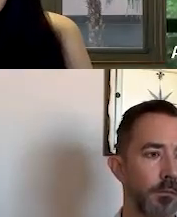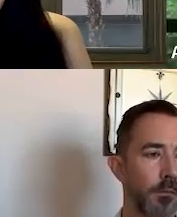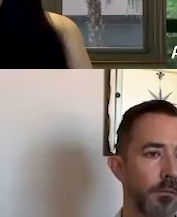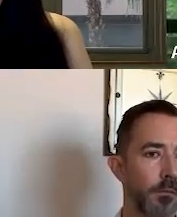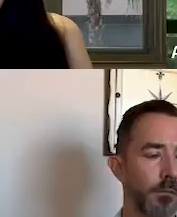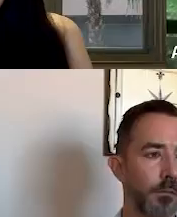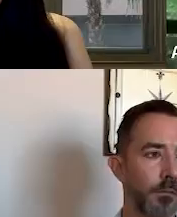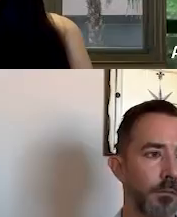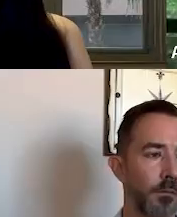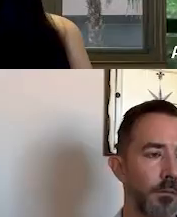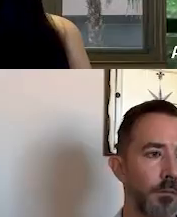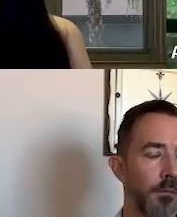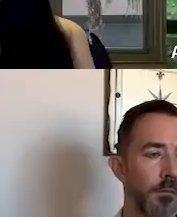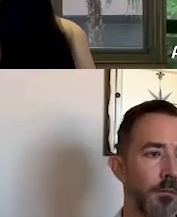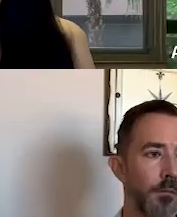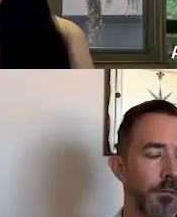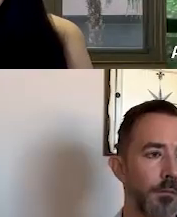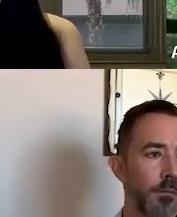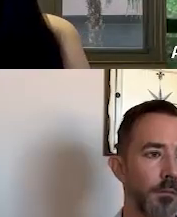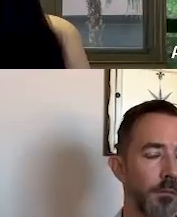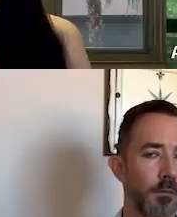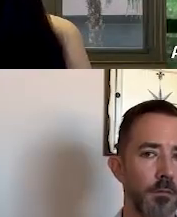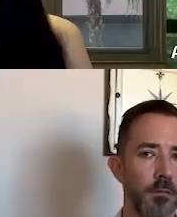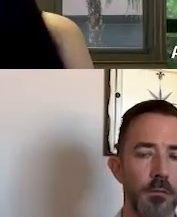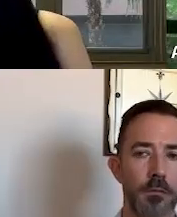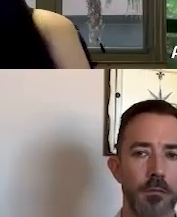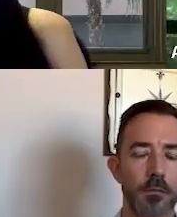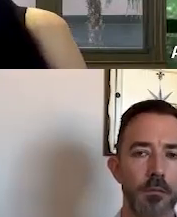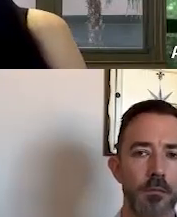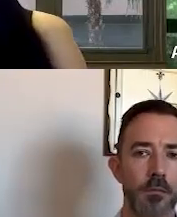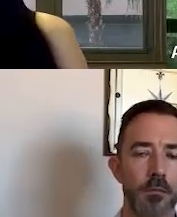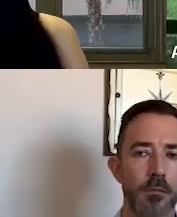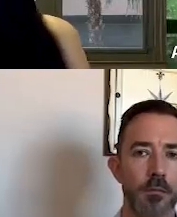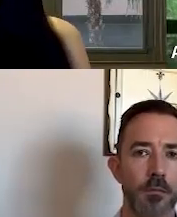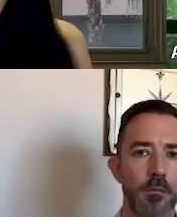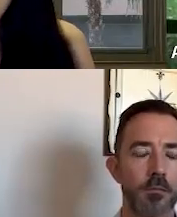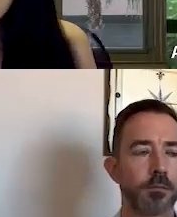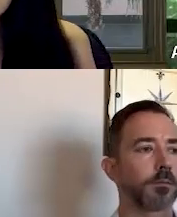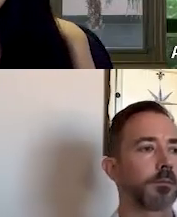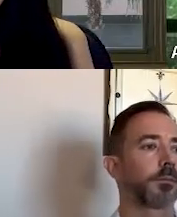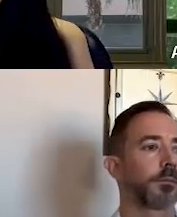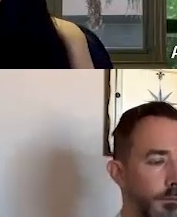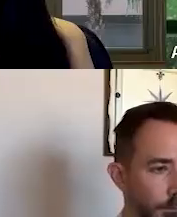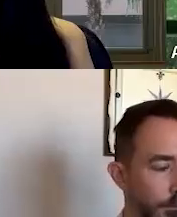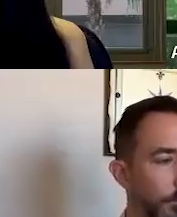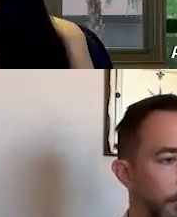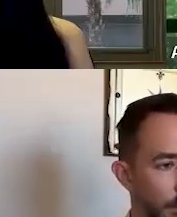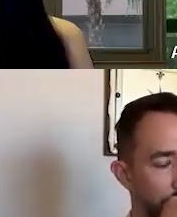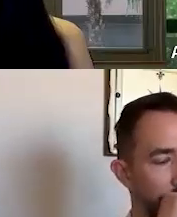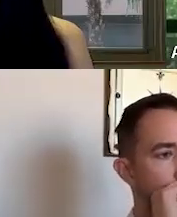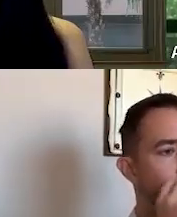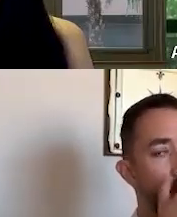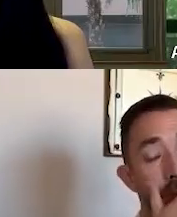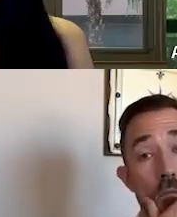instability and mental health needs? With several questions asking about things like schools or employment systems. Are there